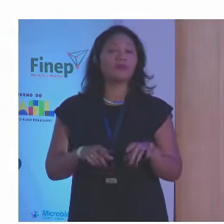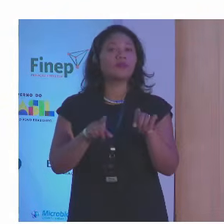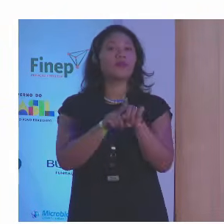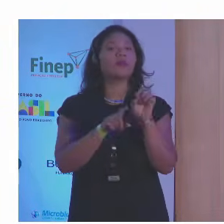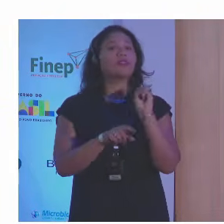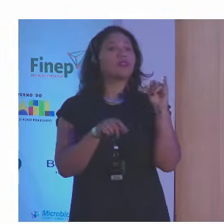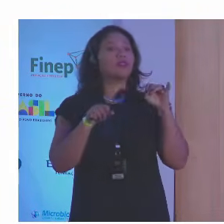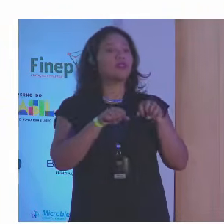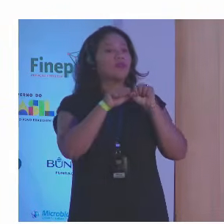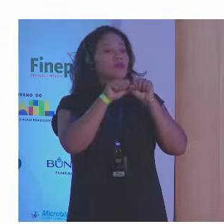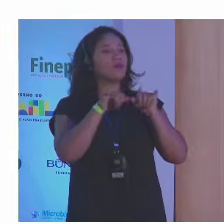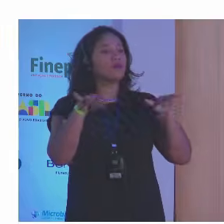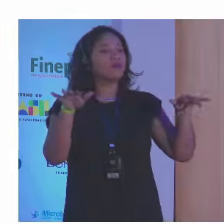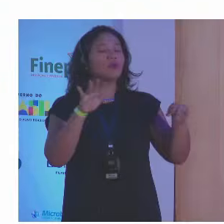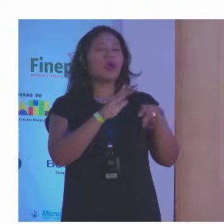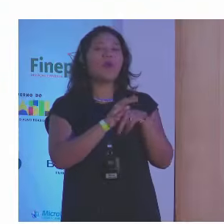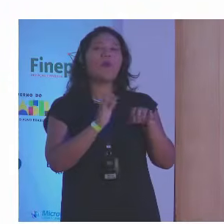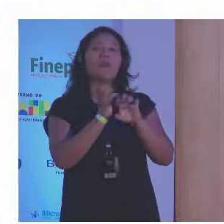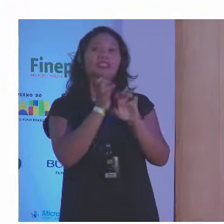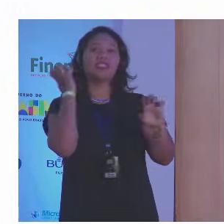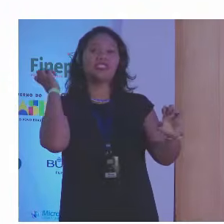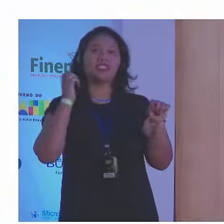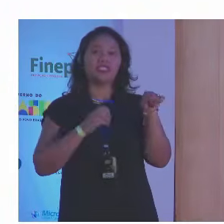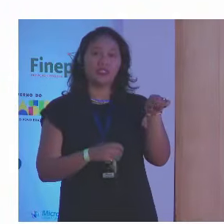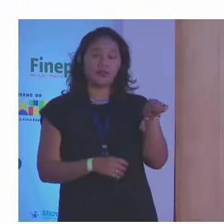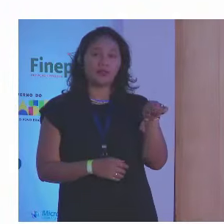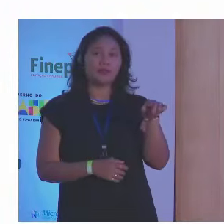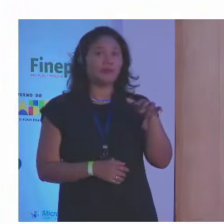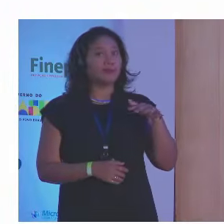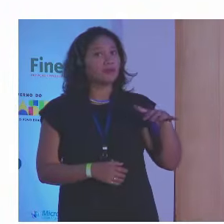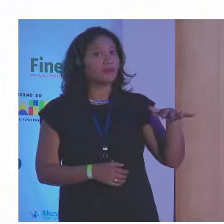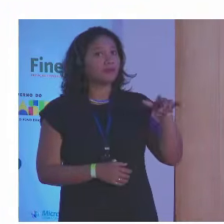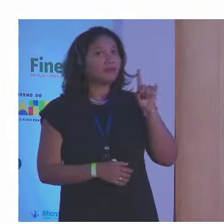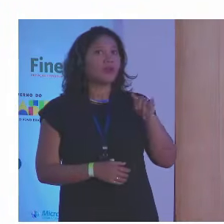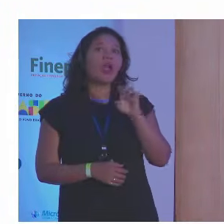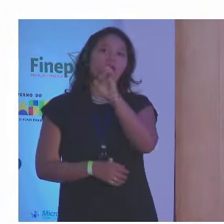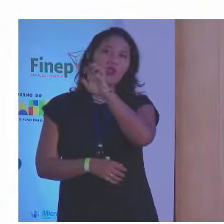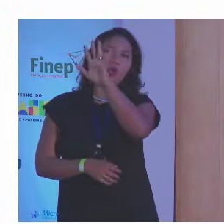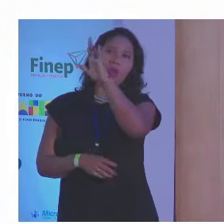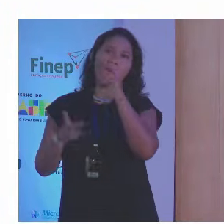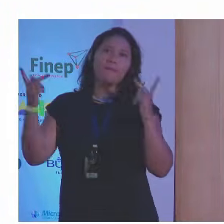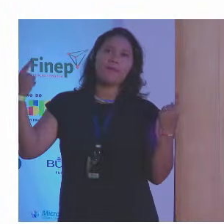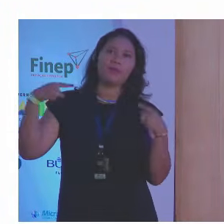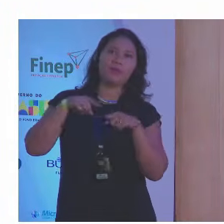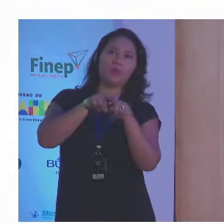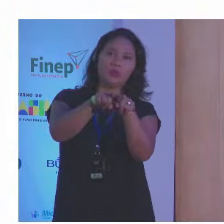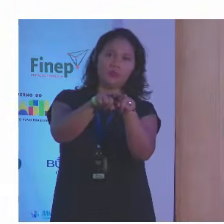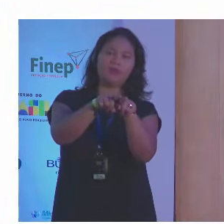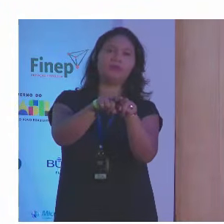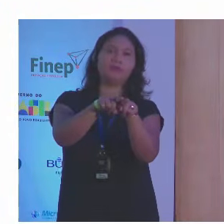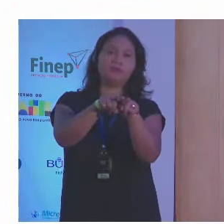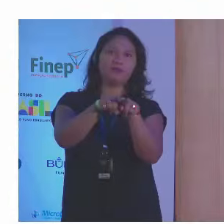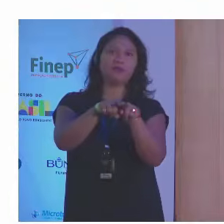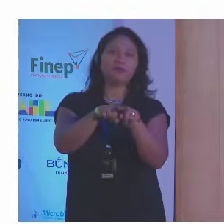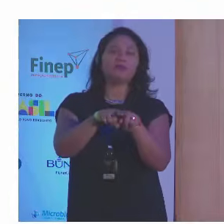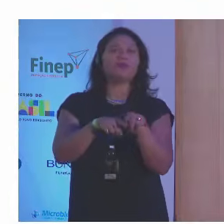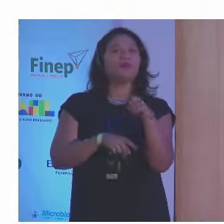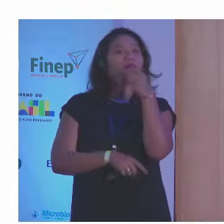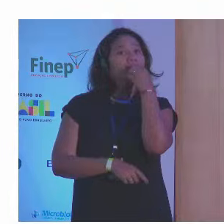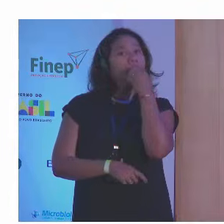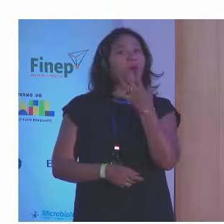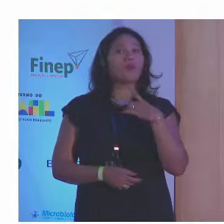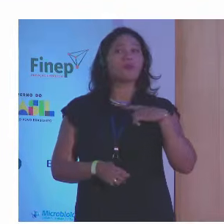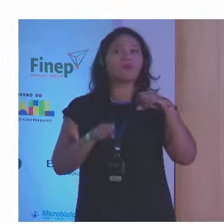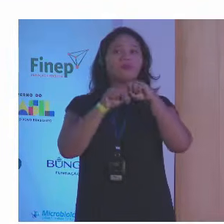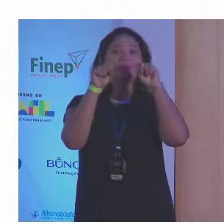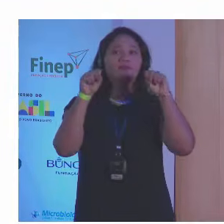into engineering, we have been doing this in Europe at the same moment, saying, okay, it's good to have different systems overlapping,